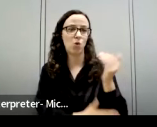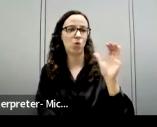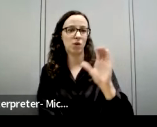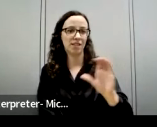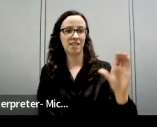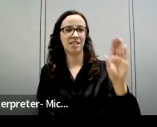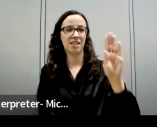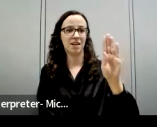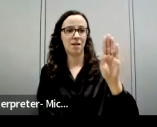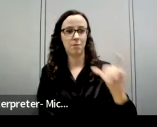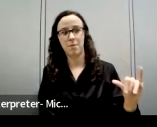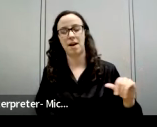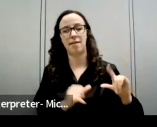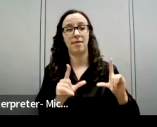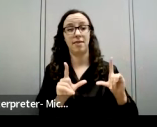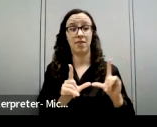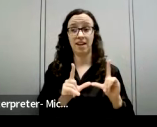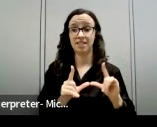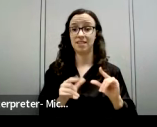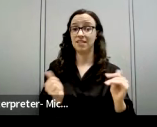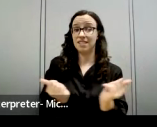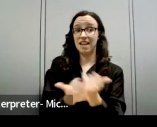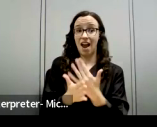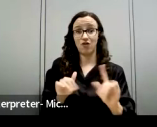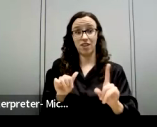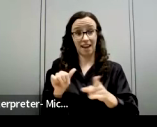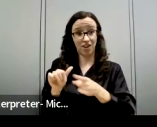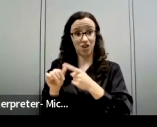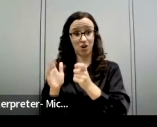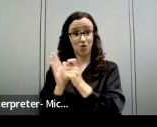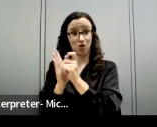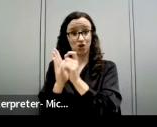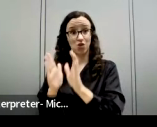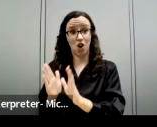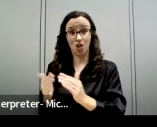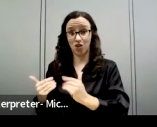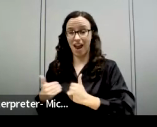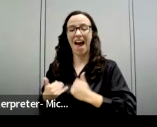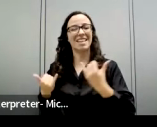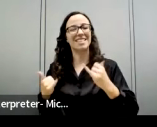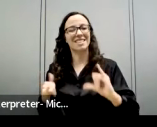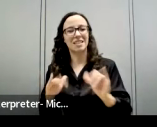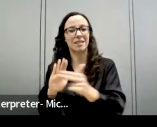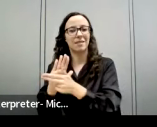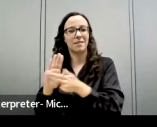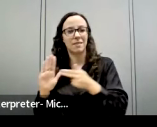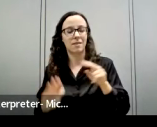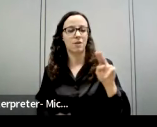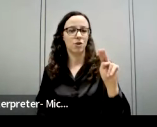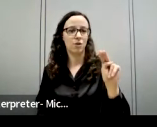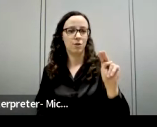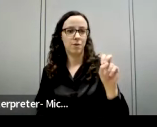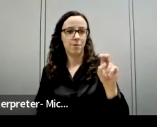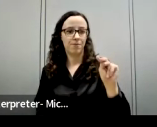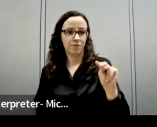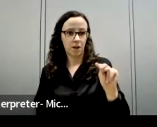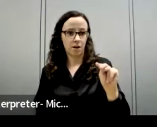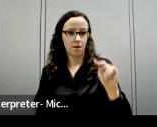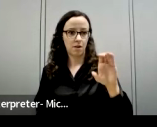license. All the stuff that the original author wrote is still non-commercial, right? So it makes a